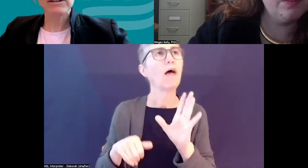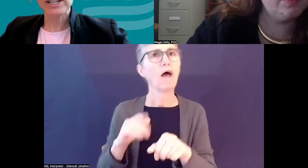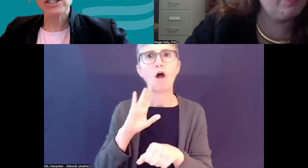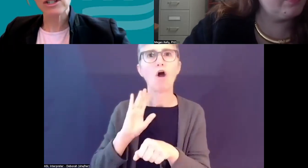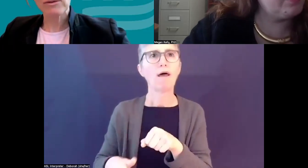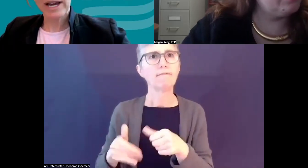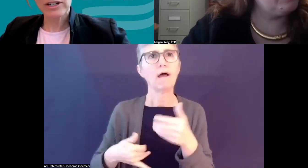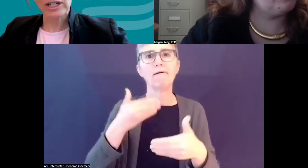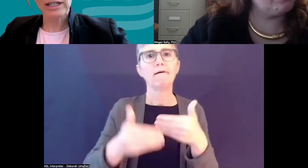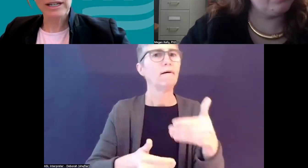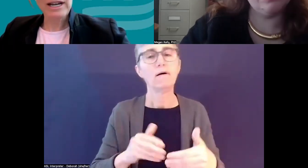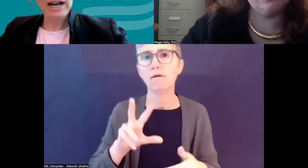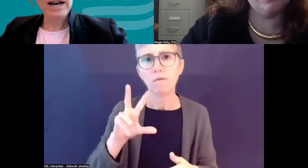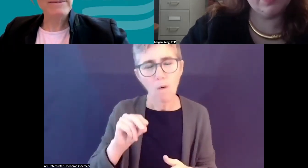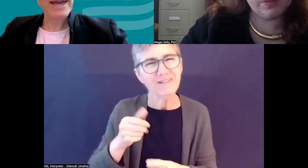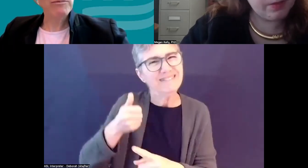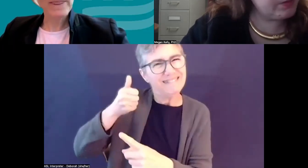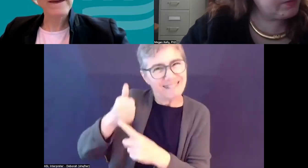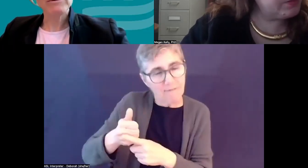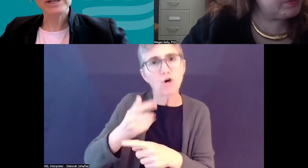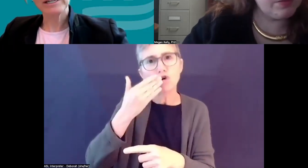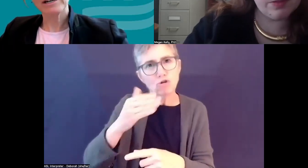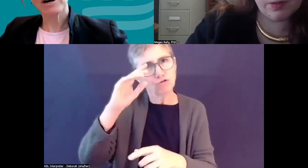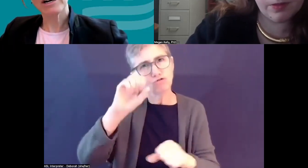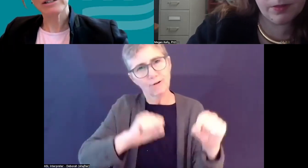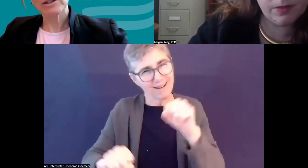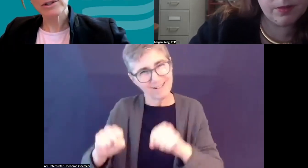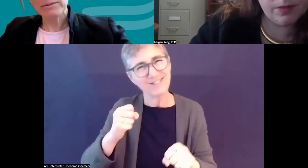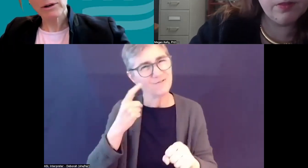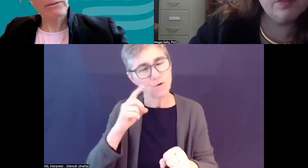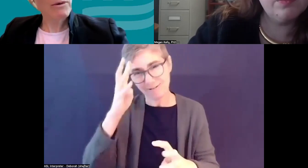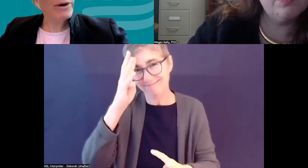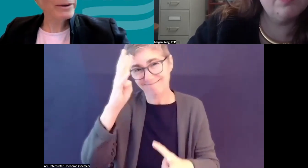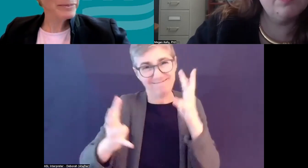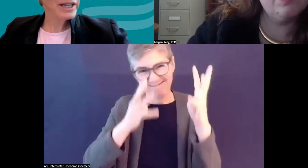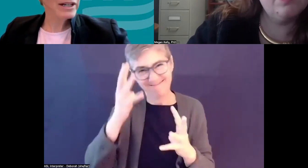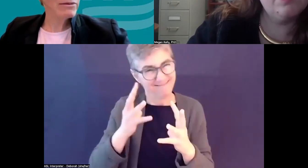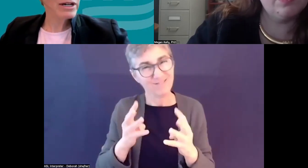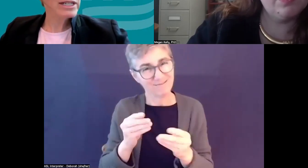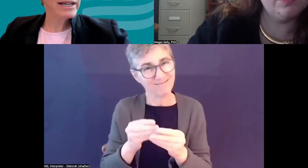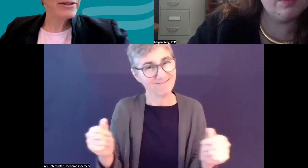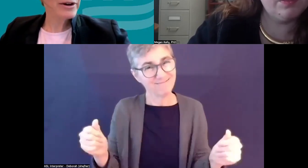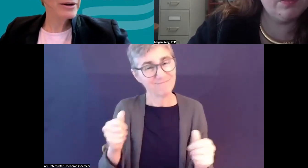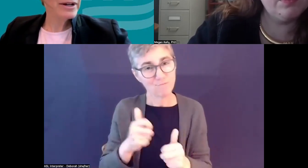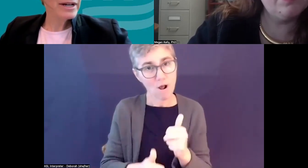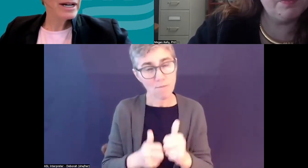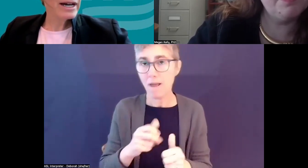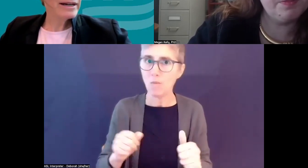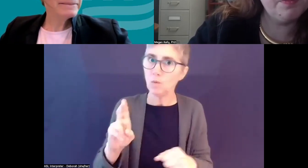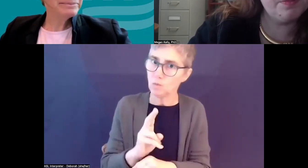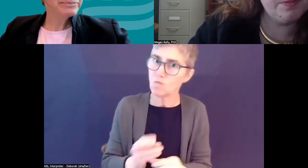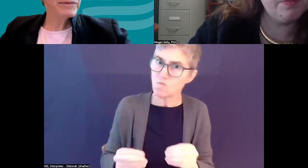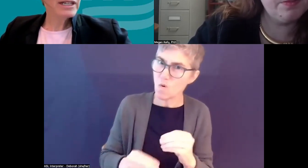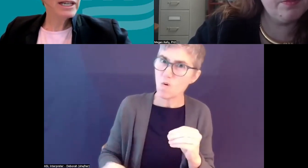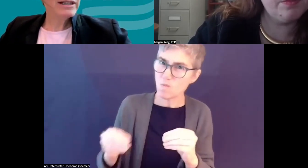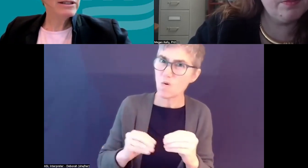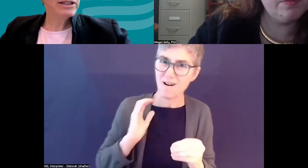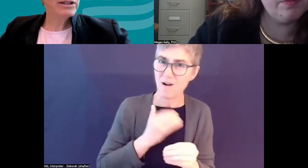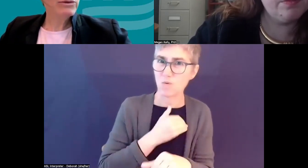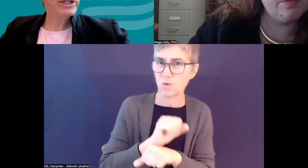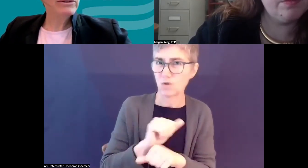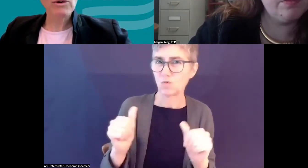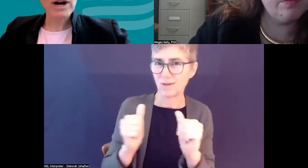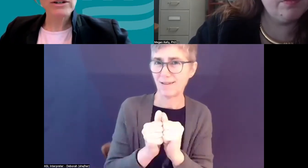an innovation strategy, and one that we are using more and more in our work together.